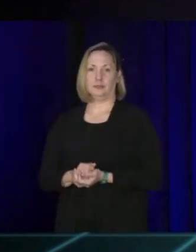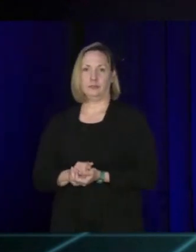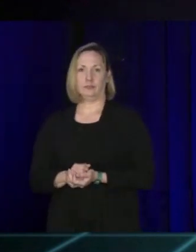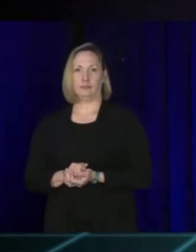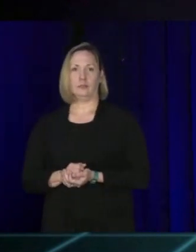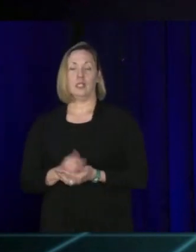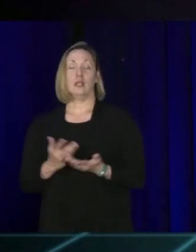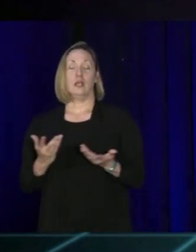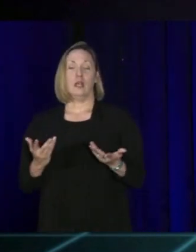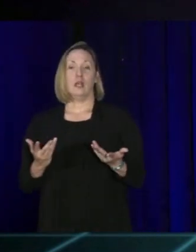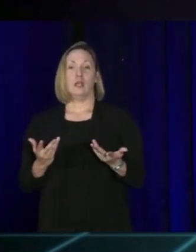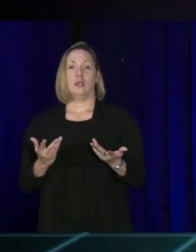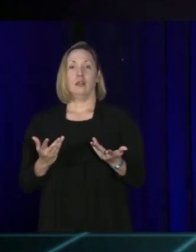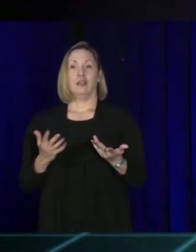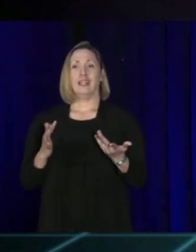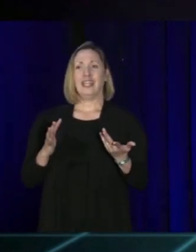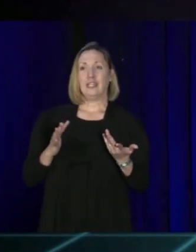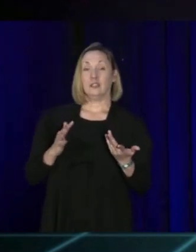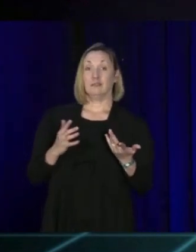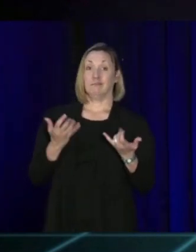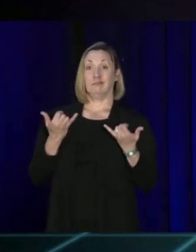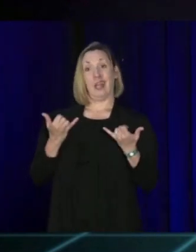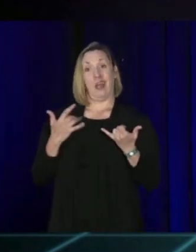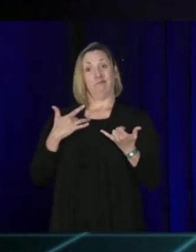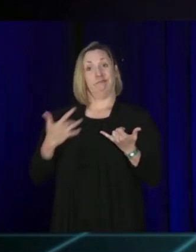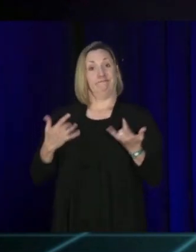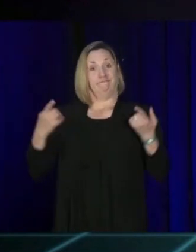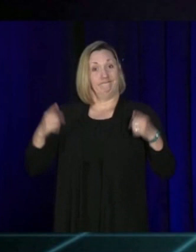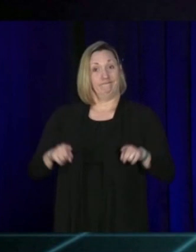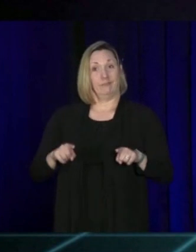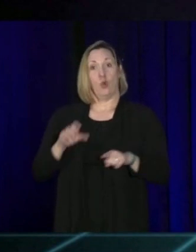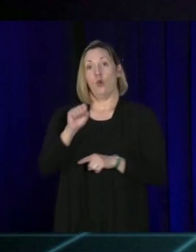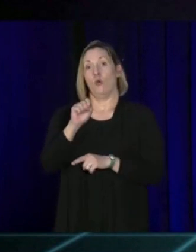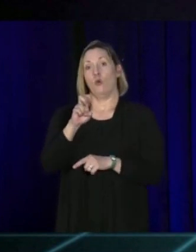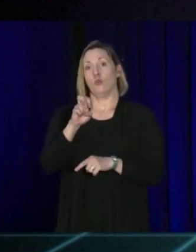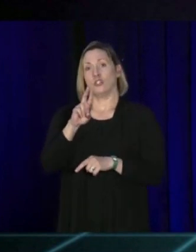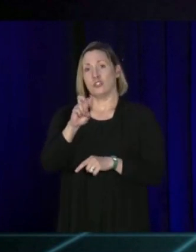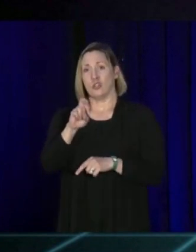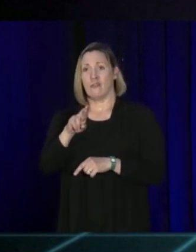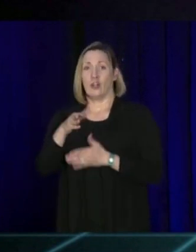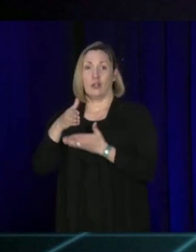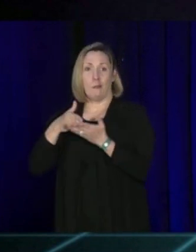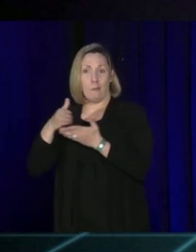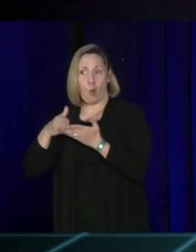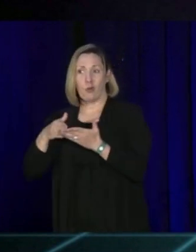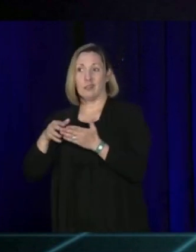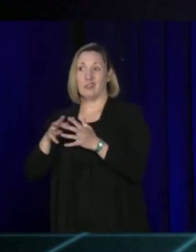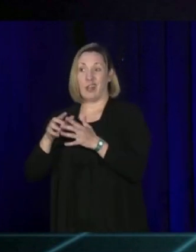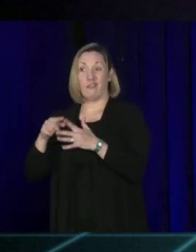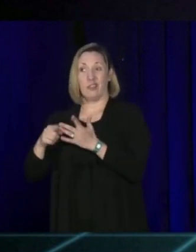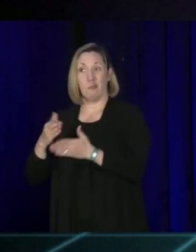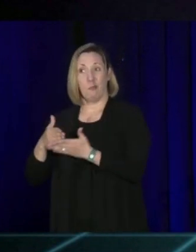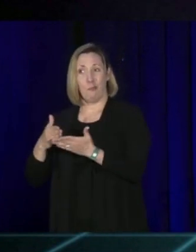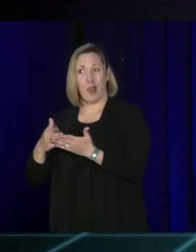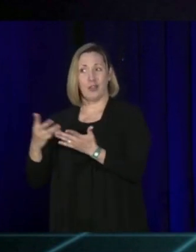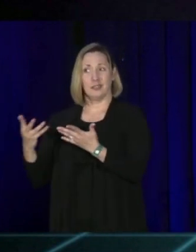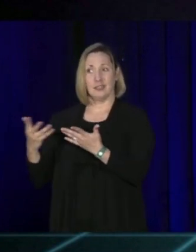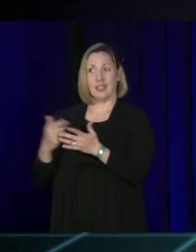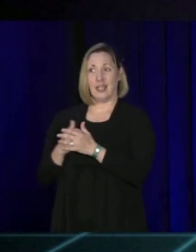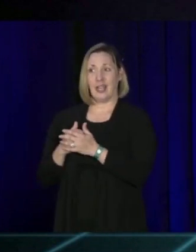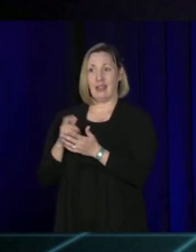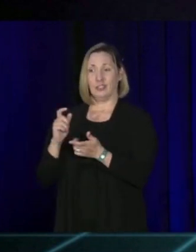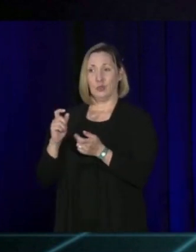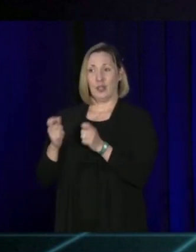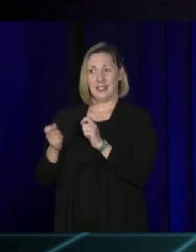And it's kind of a thing nowadays with server components and a lot of other parts of the ecosystem that are having to adapt to the way that